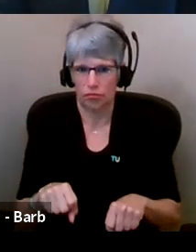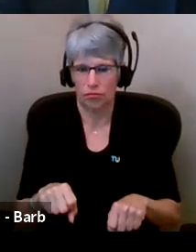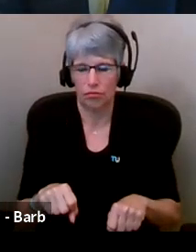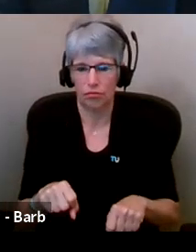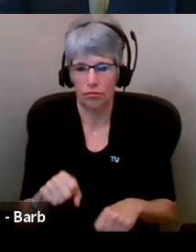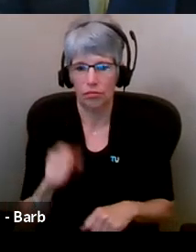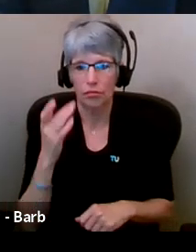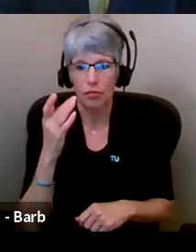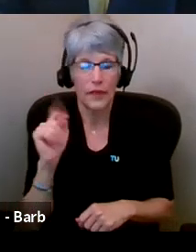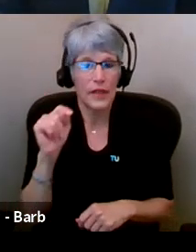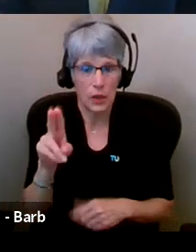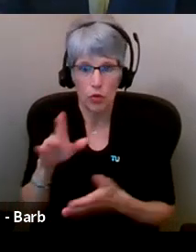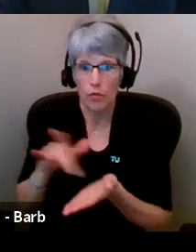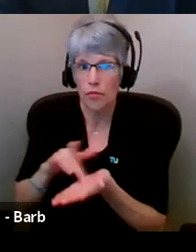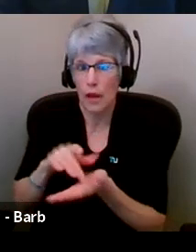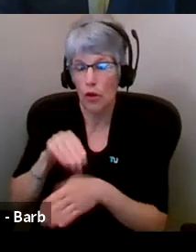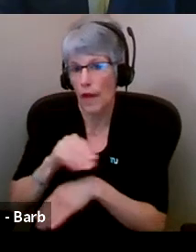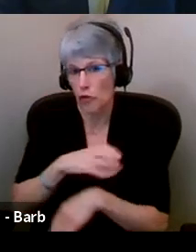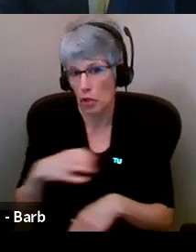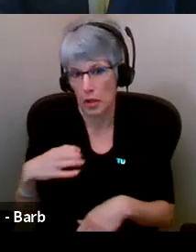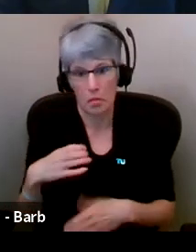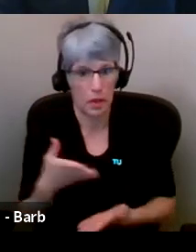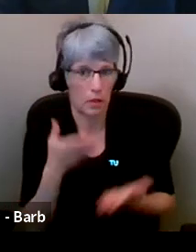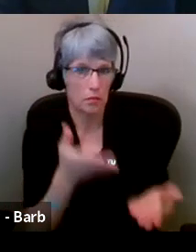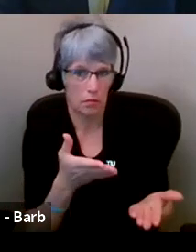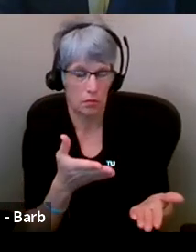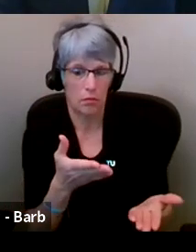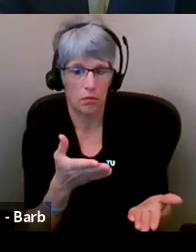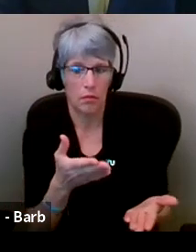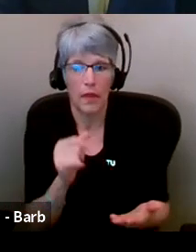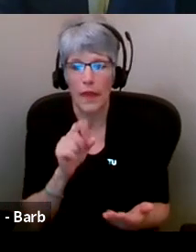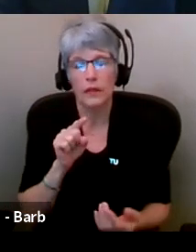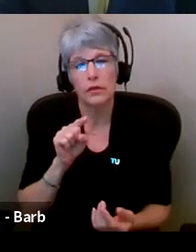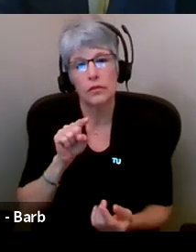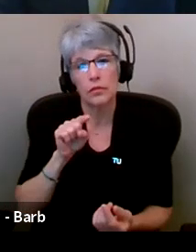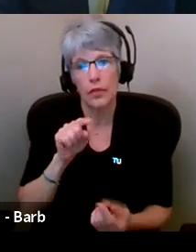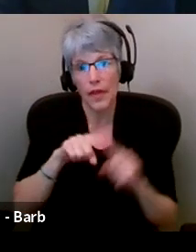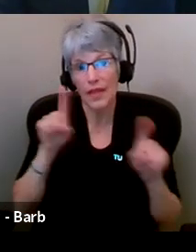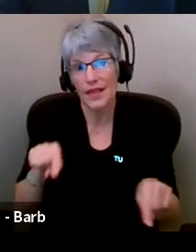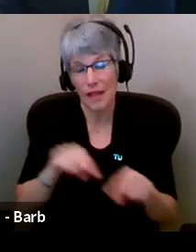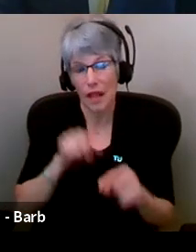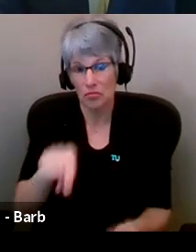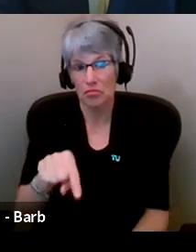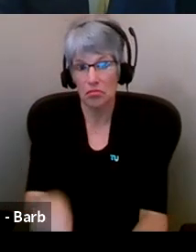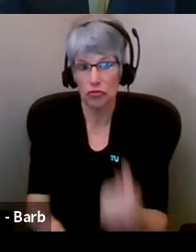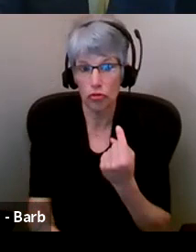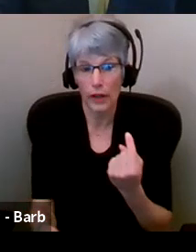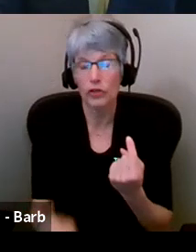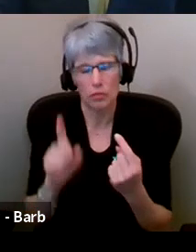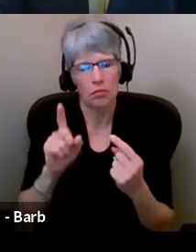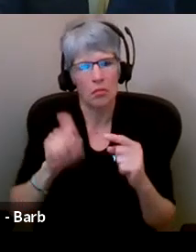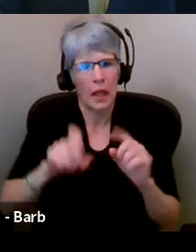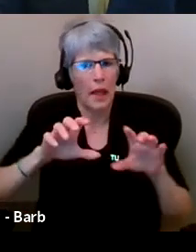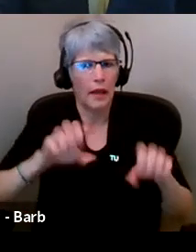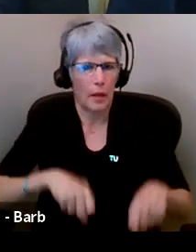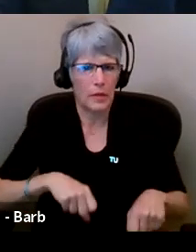our TU Medical Advisory Committee in that the directional signs can come down. Of course, we still have